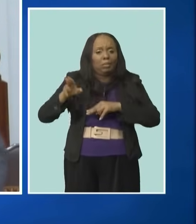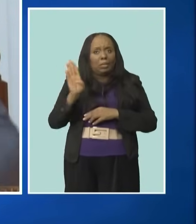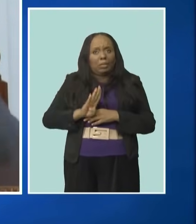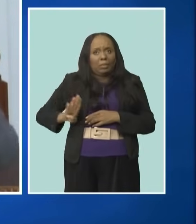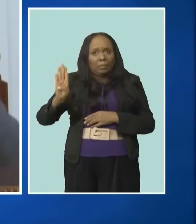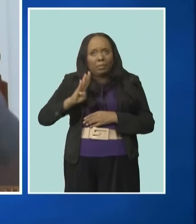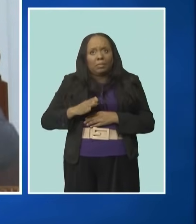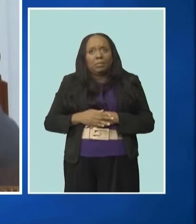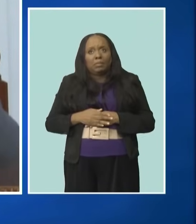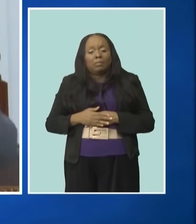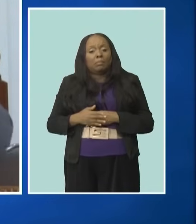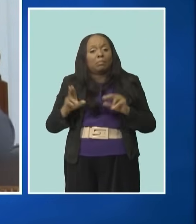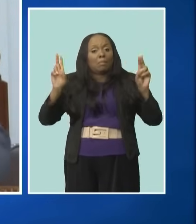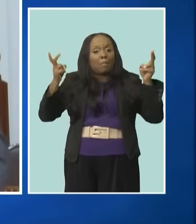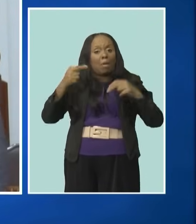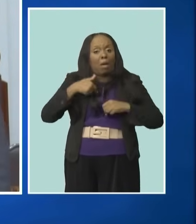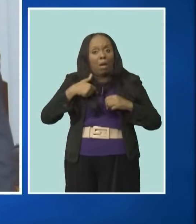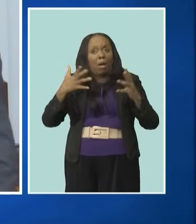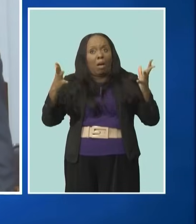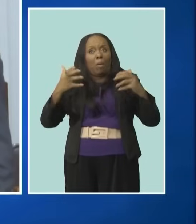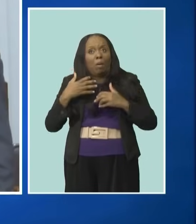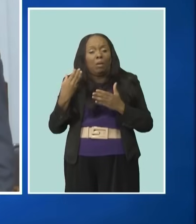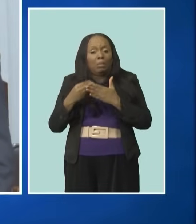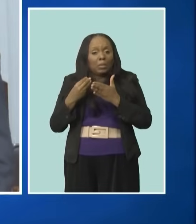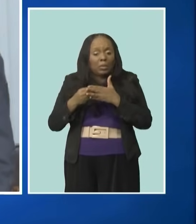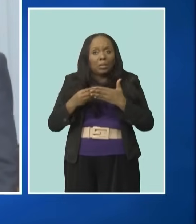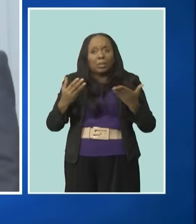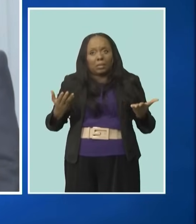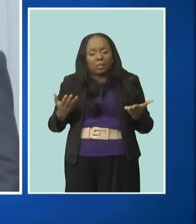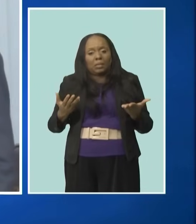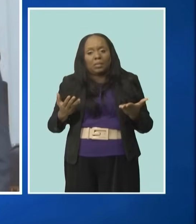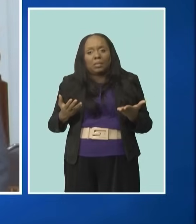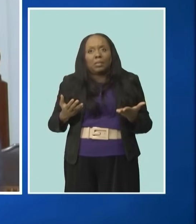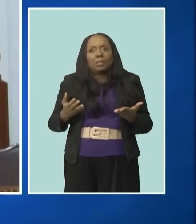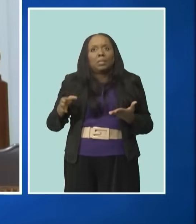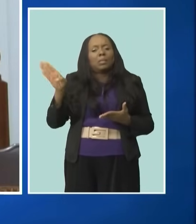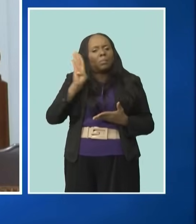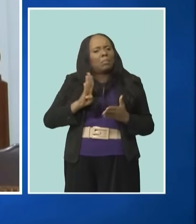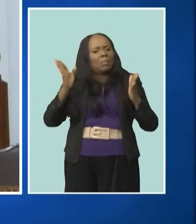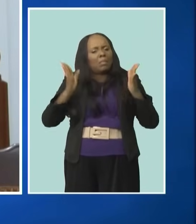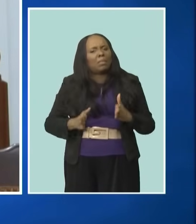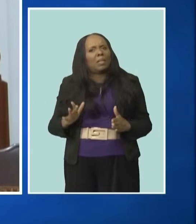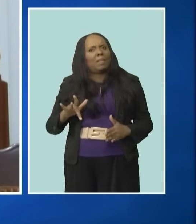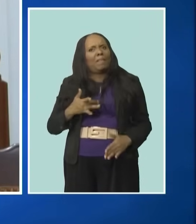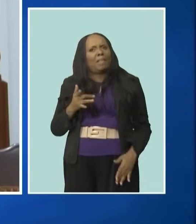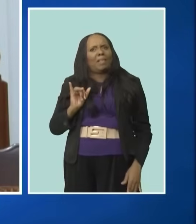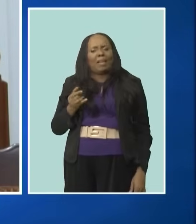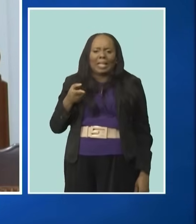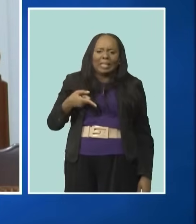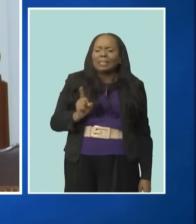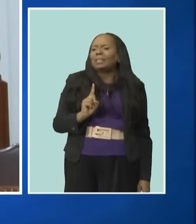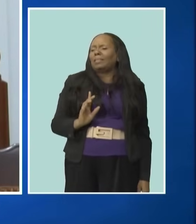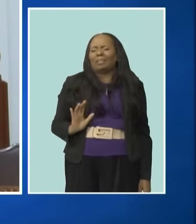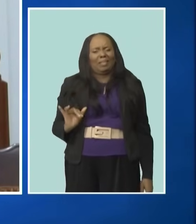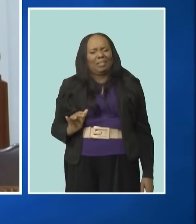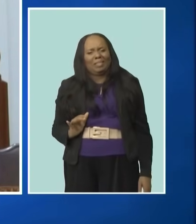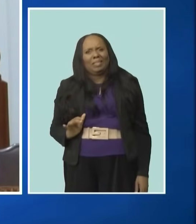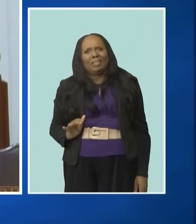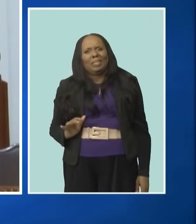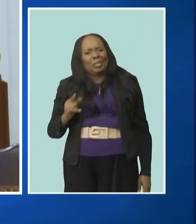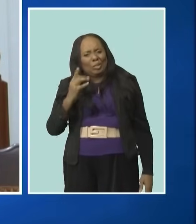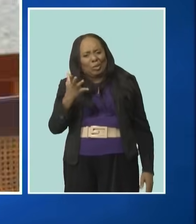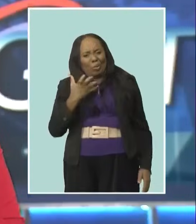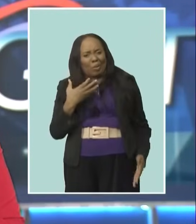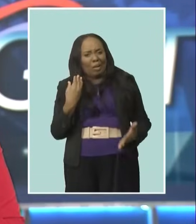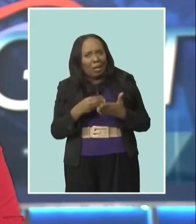Barbados. I want money. So you don't expect that Barbadians will take offense at it and see it as none other than a money